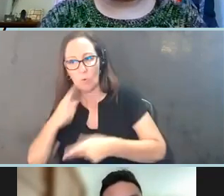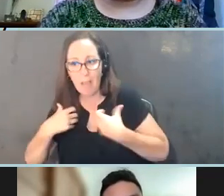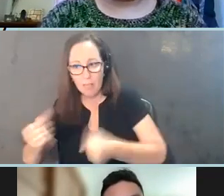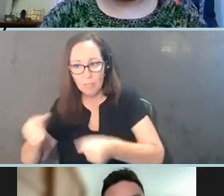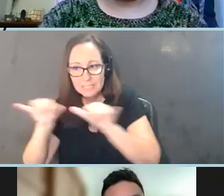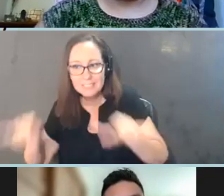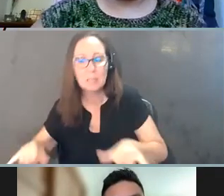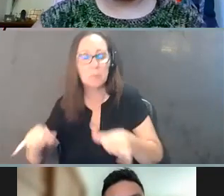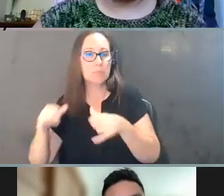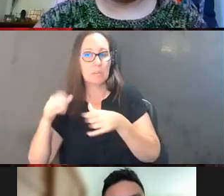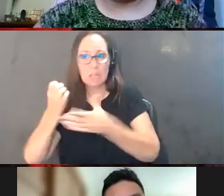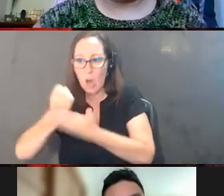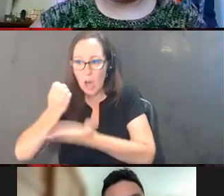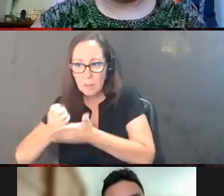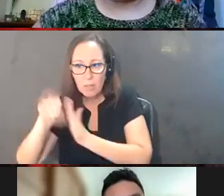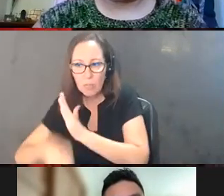slide.